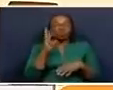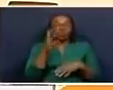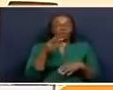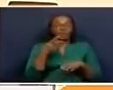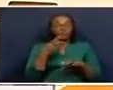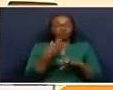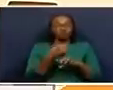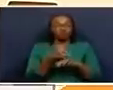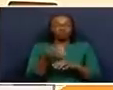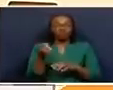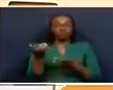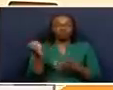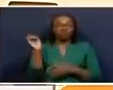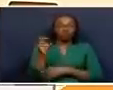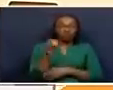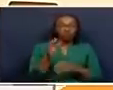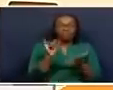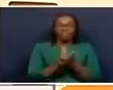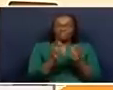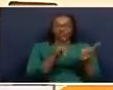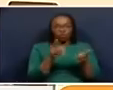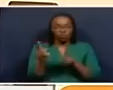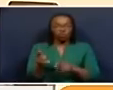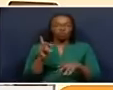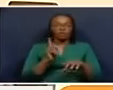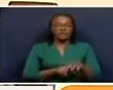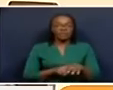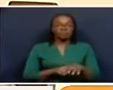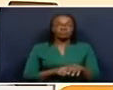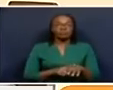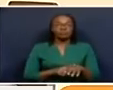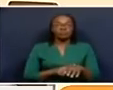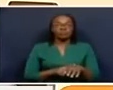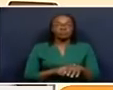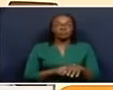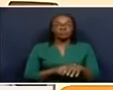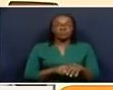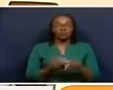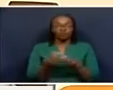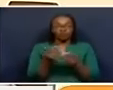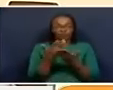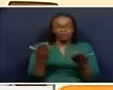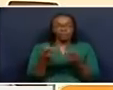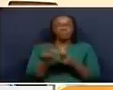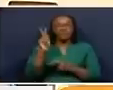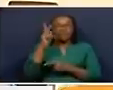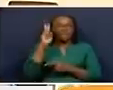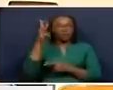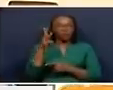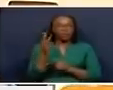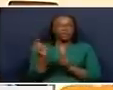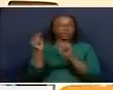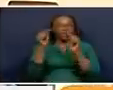are tantrums that I expected when you are dealing with the millions. But Kenya will be a going concern on the 9th day of